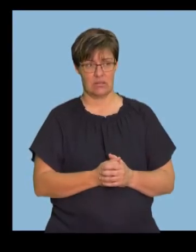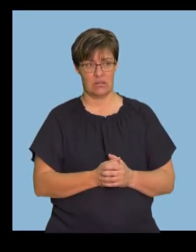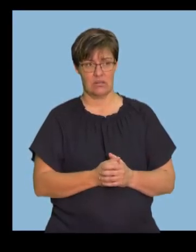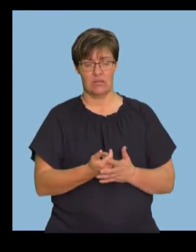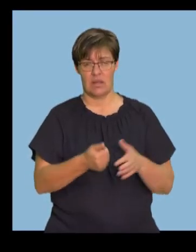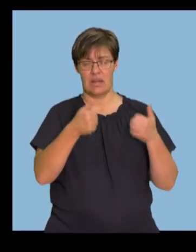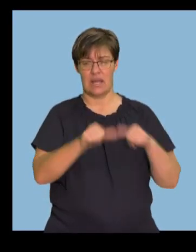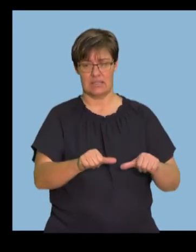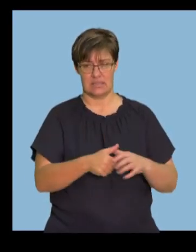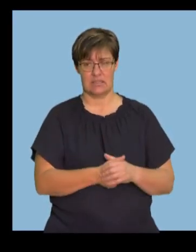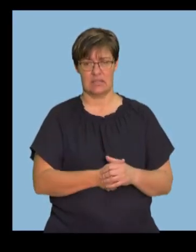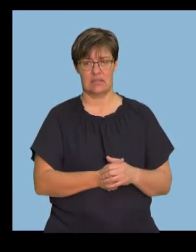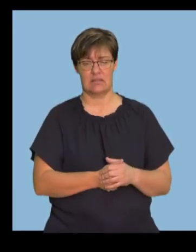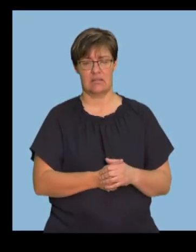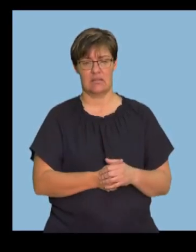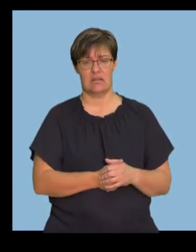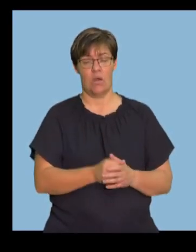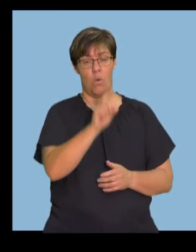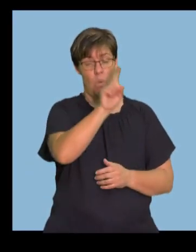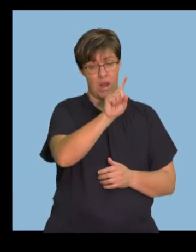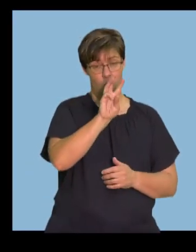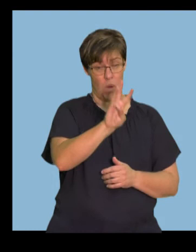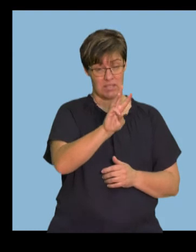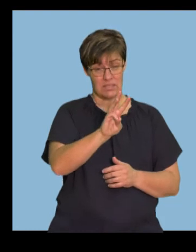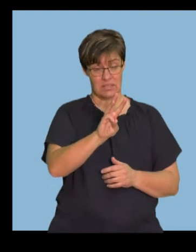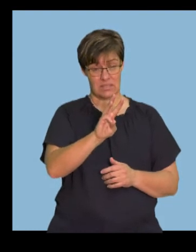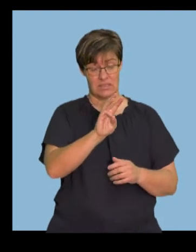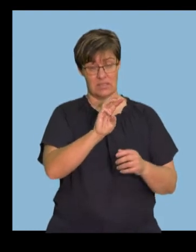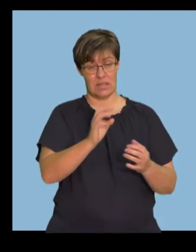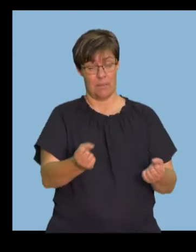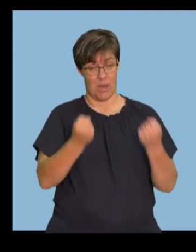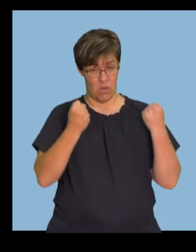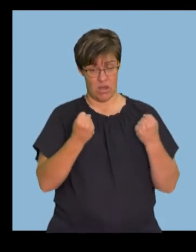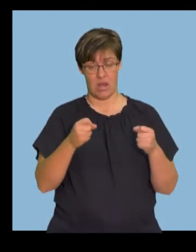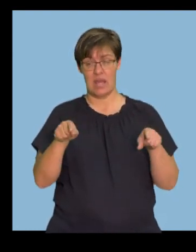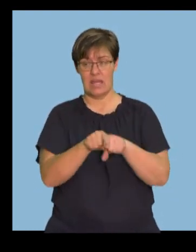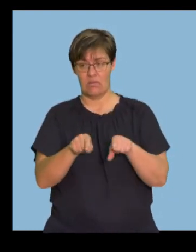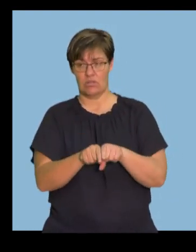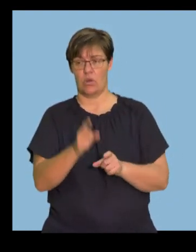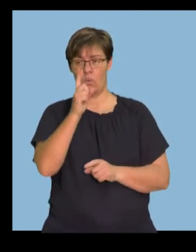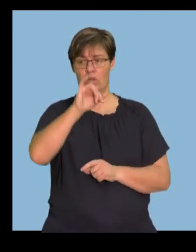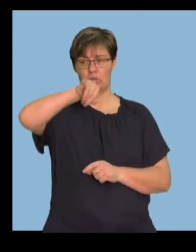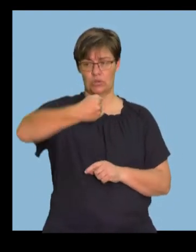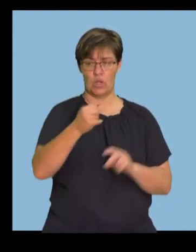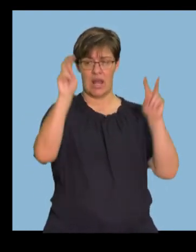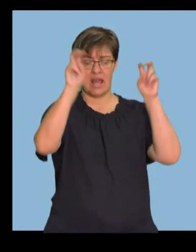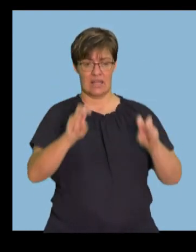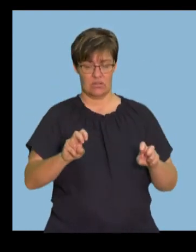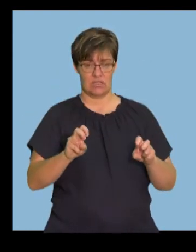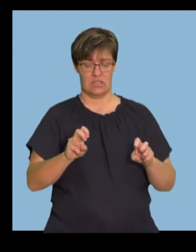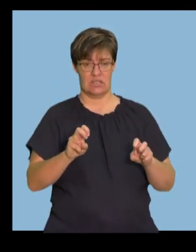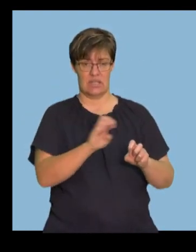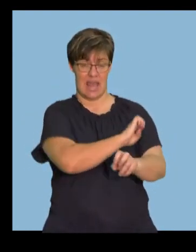takes us to the next point, which says a watt of power is 1 joule of electrical